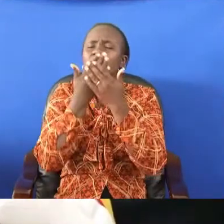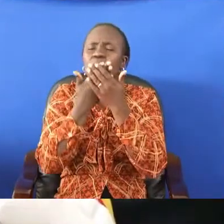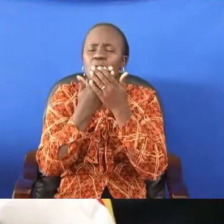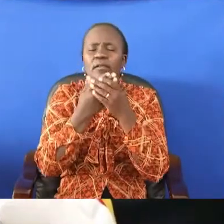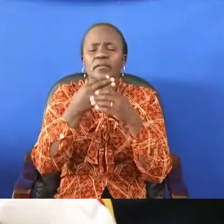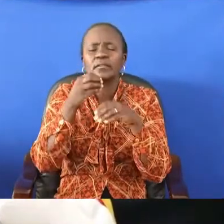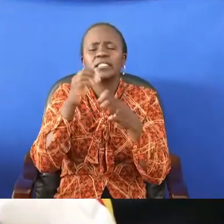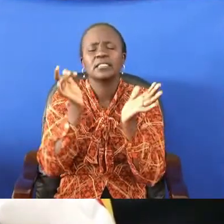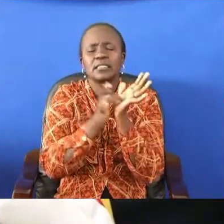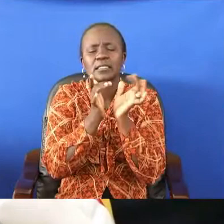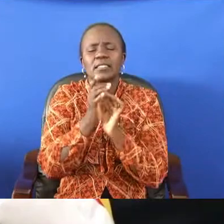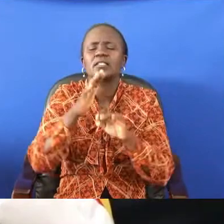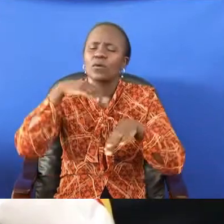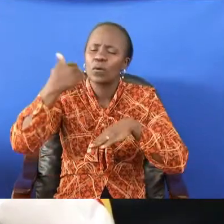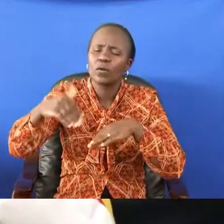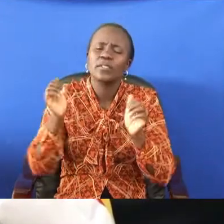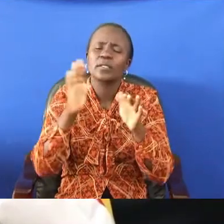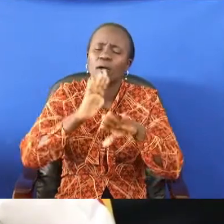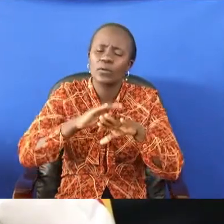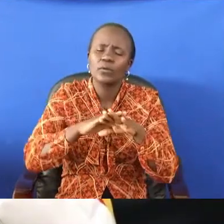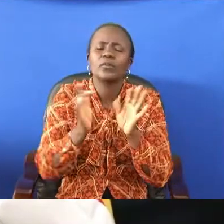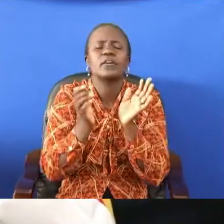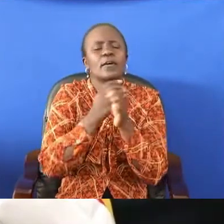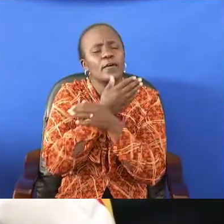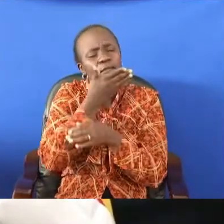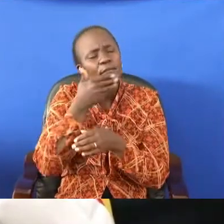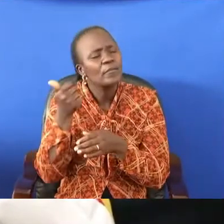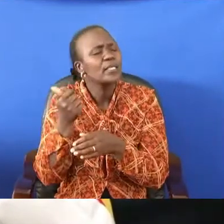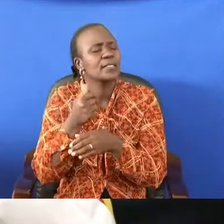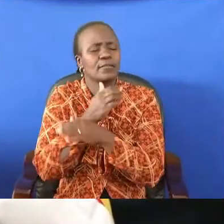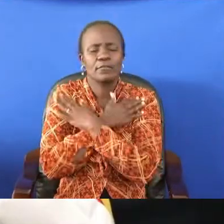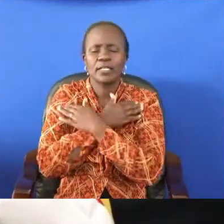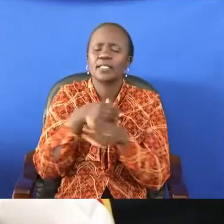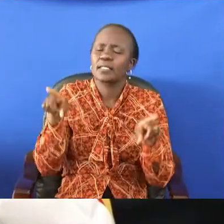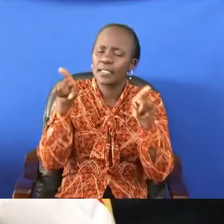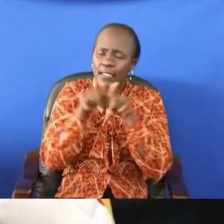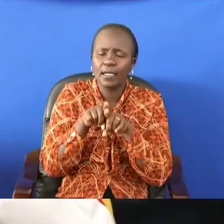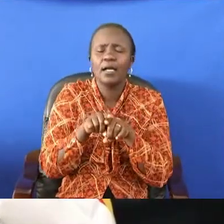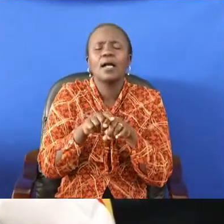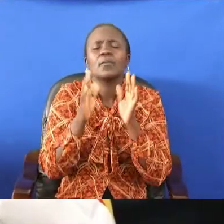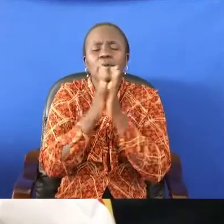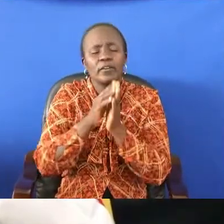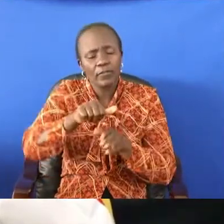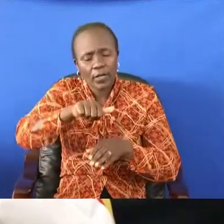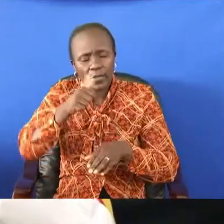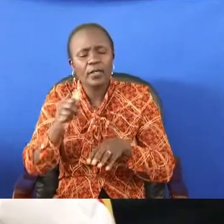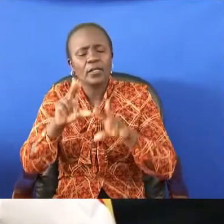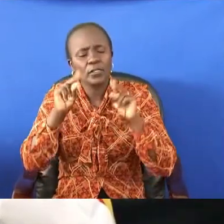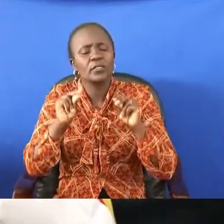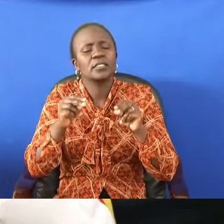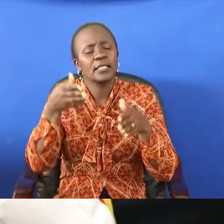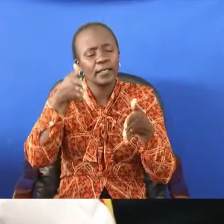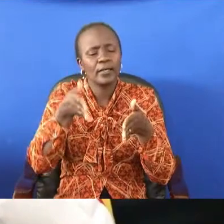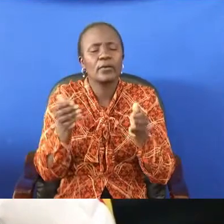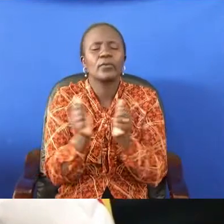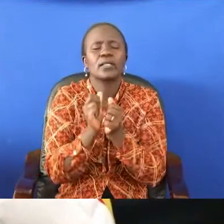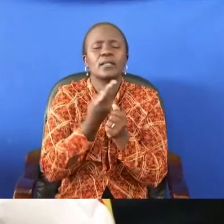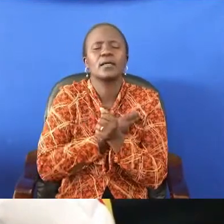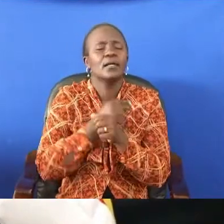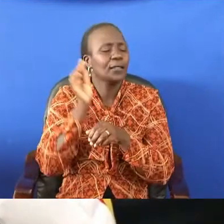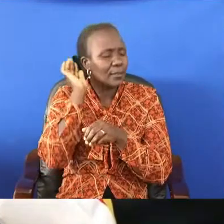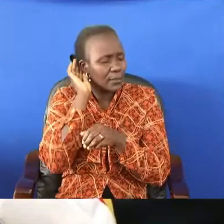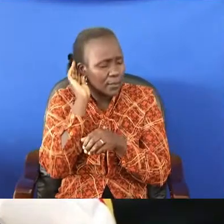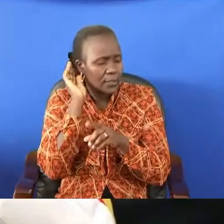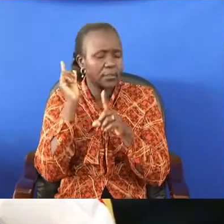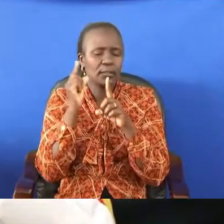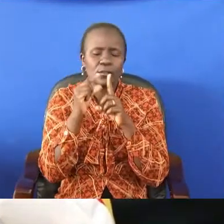you for Jesus is always our good friend. Thank you for my best friend too. I pray for others who are not here with us today. May they listen